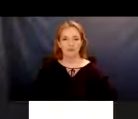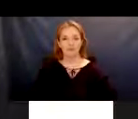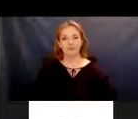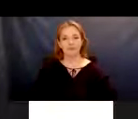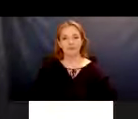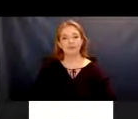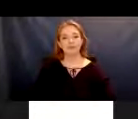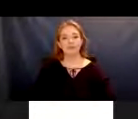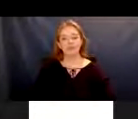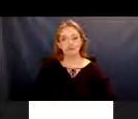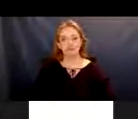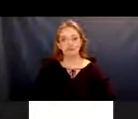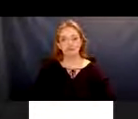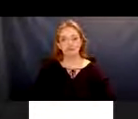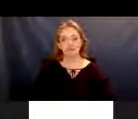Me and